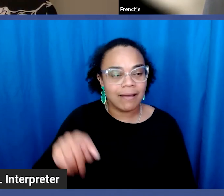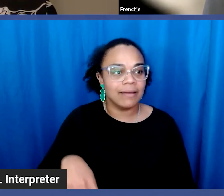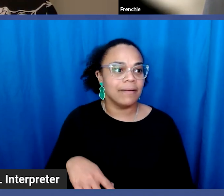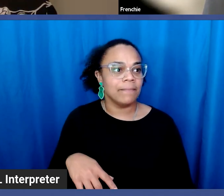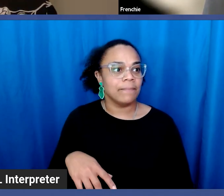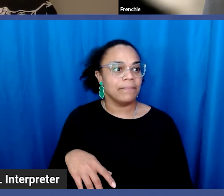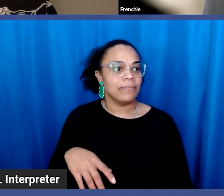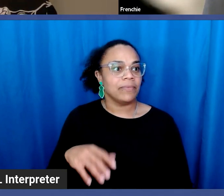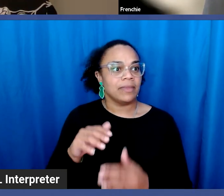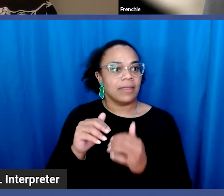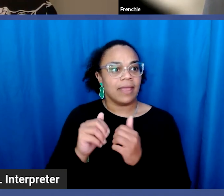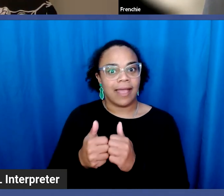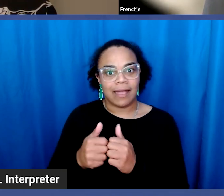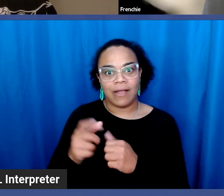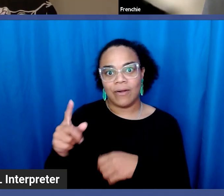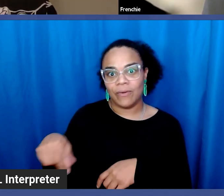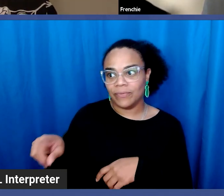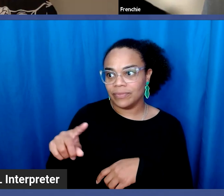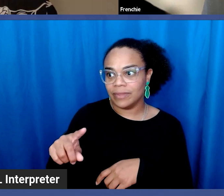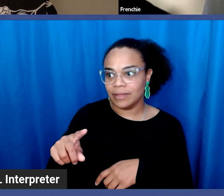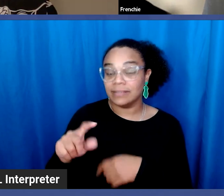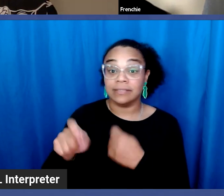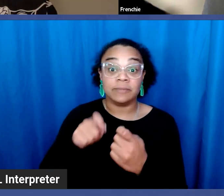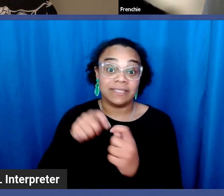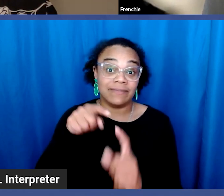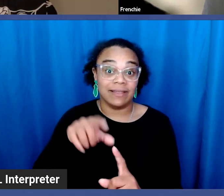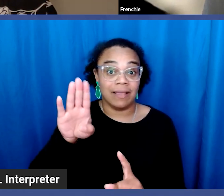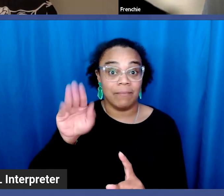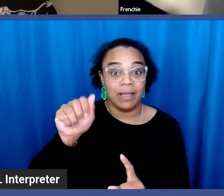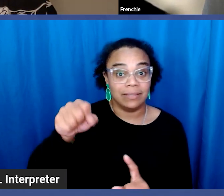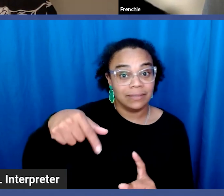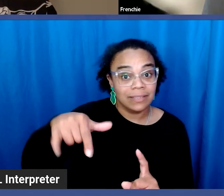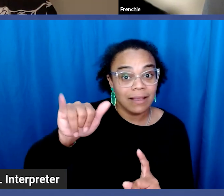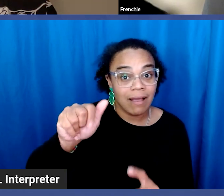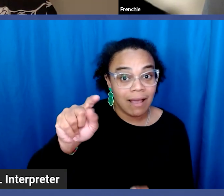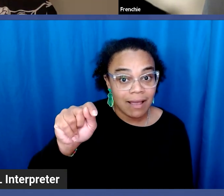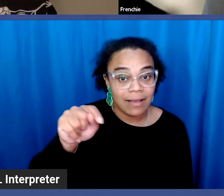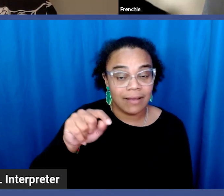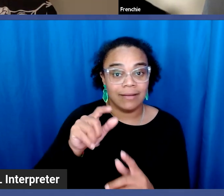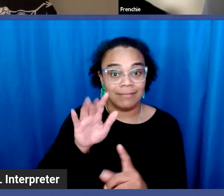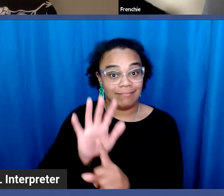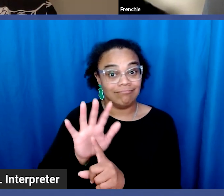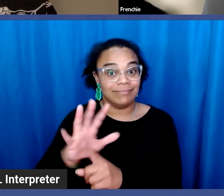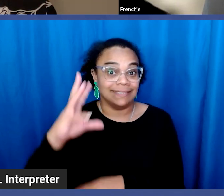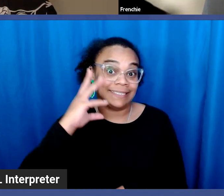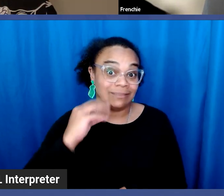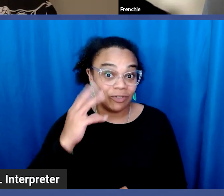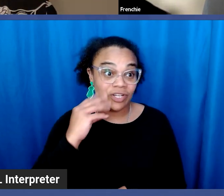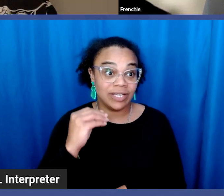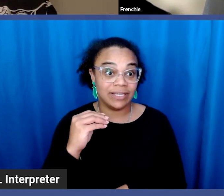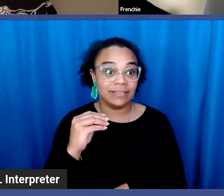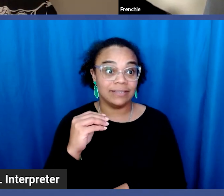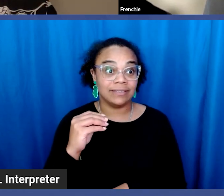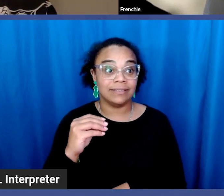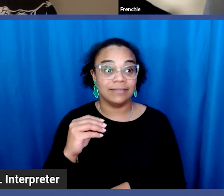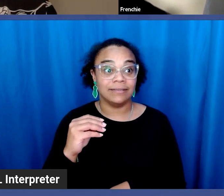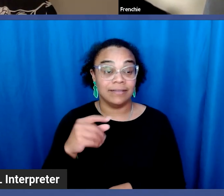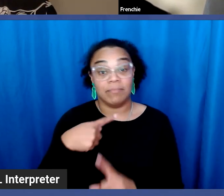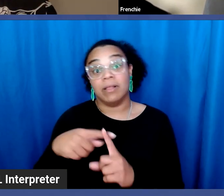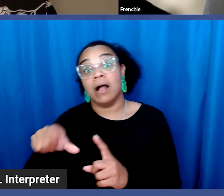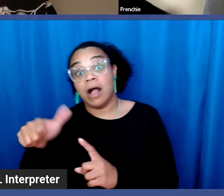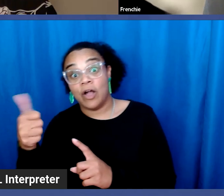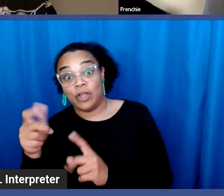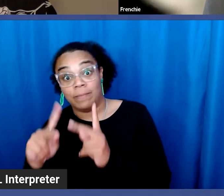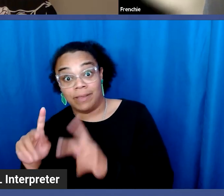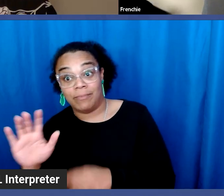how they were able to, especially Basquiat, take his experiences and others'